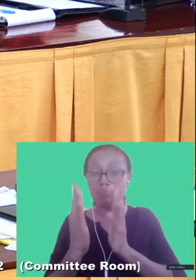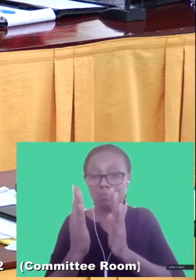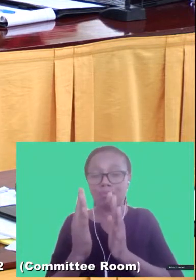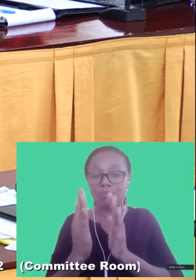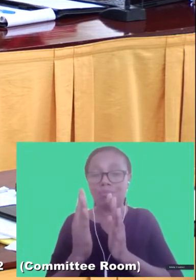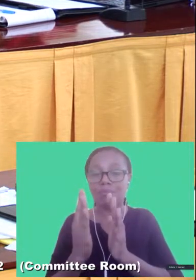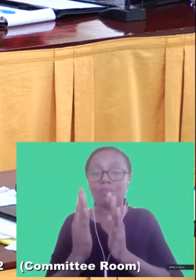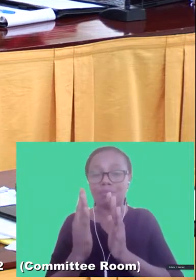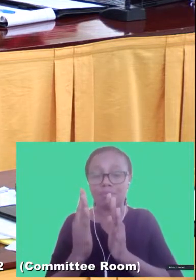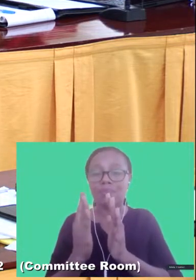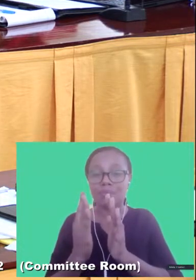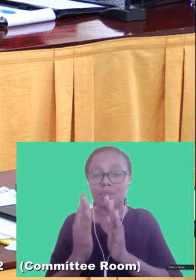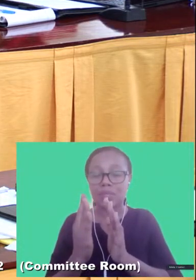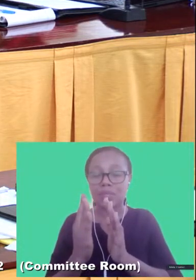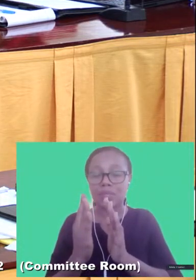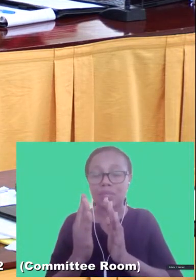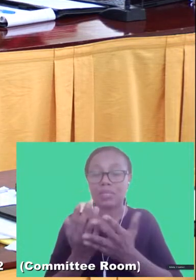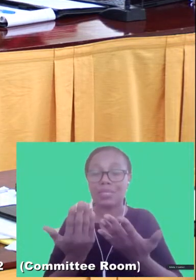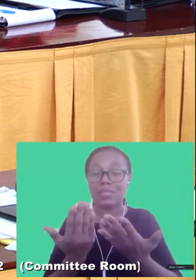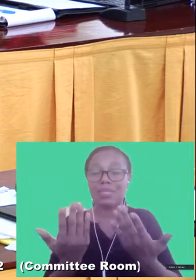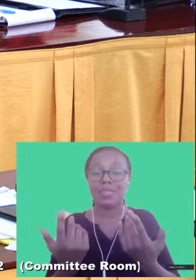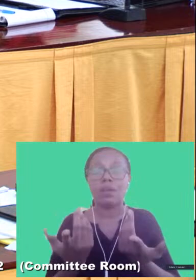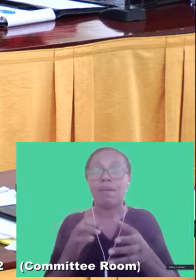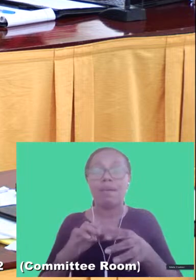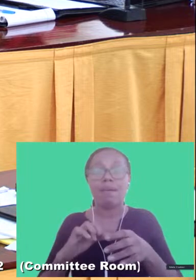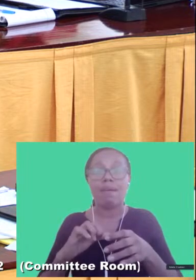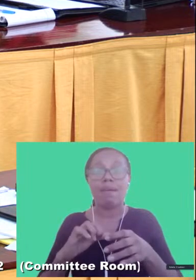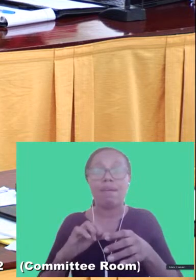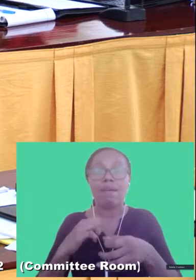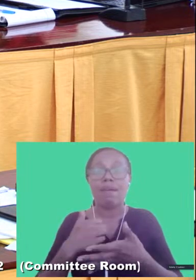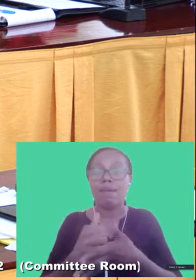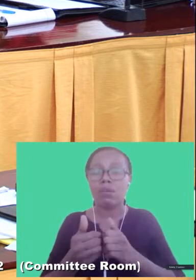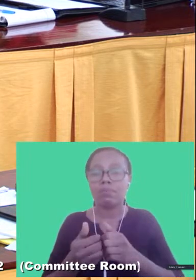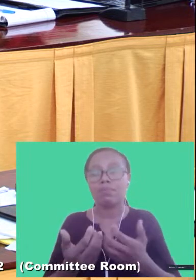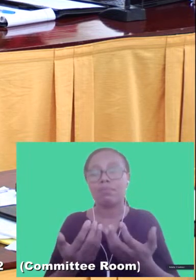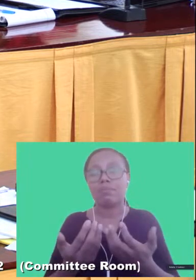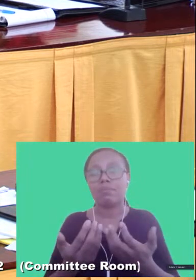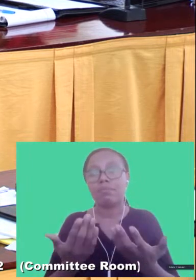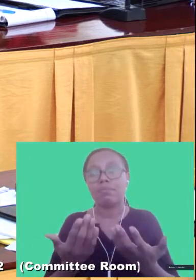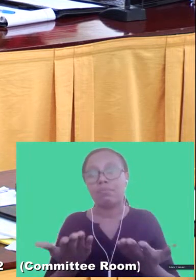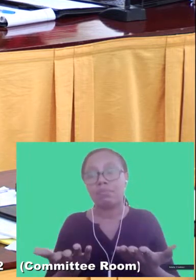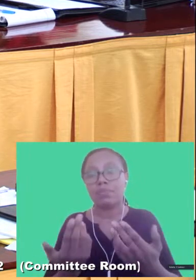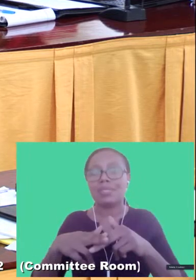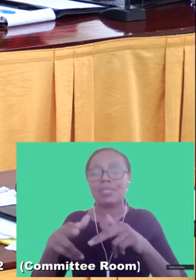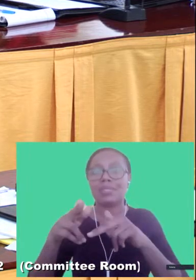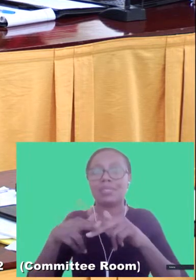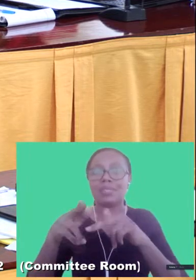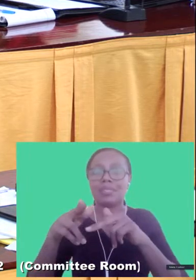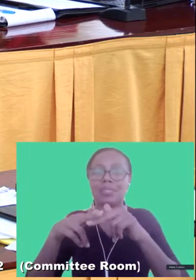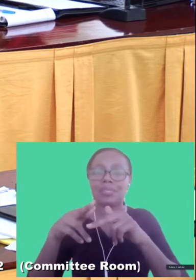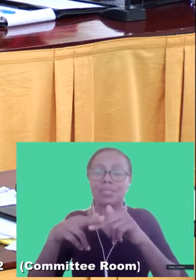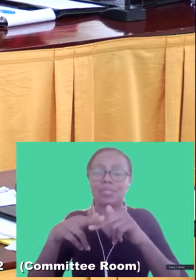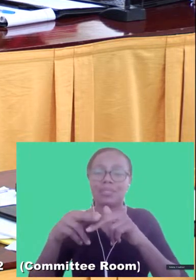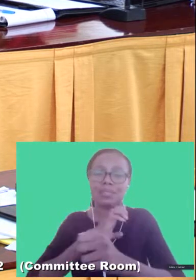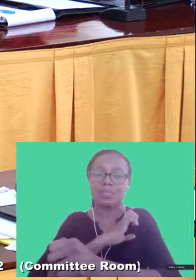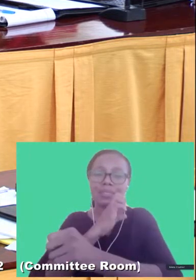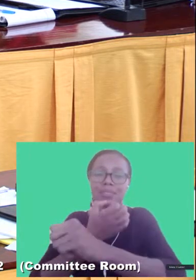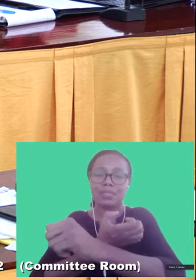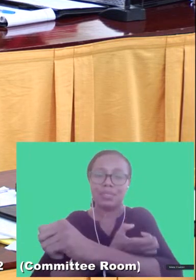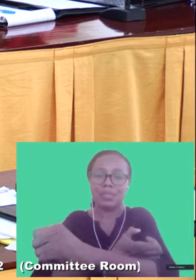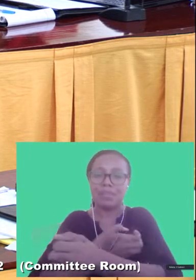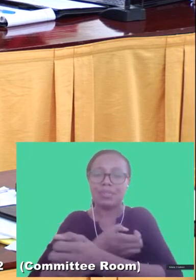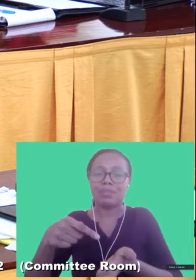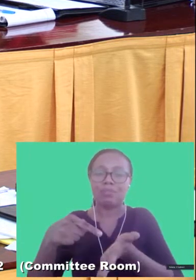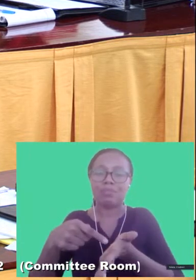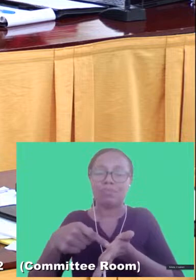result of RE, which is what was questioned by the honourable member for Christchurch South. And let me be a little